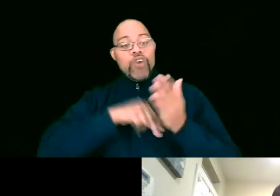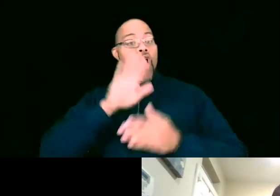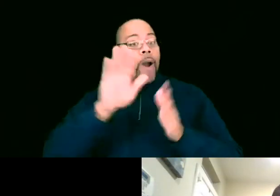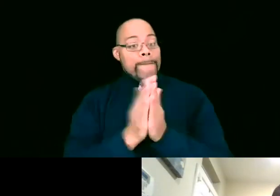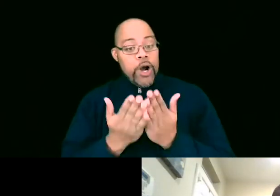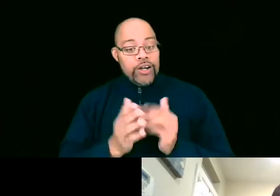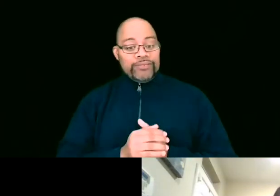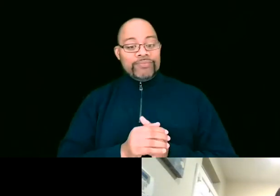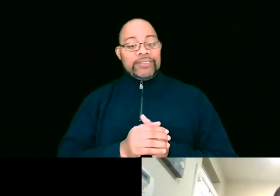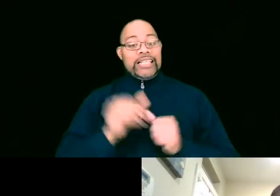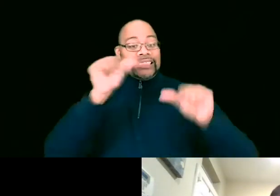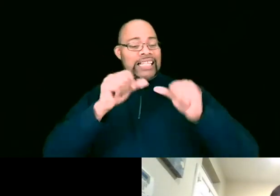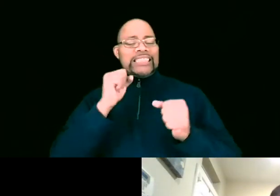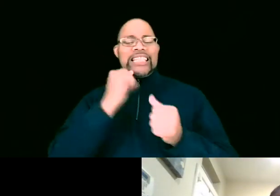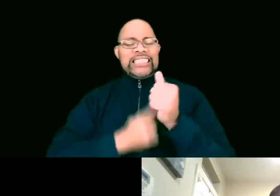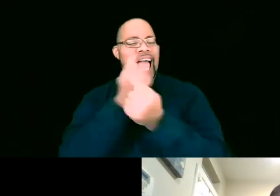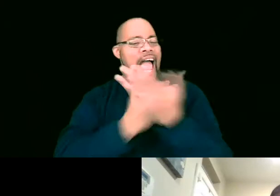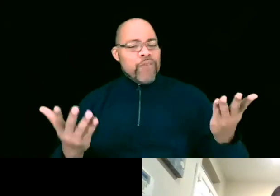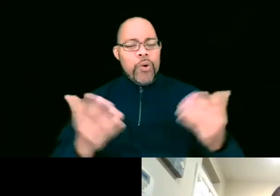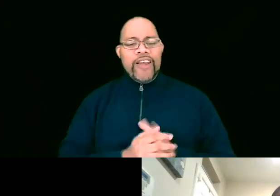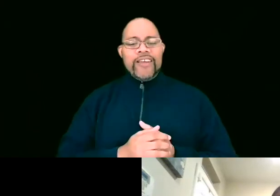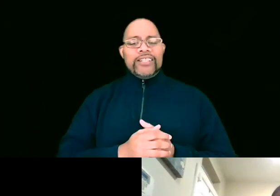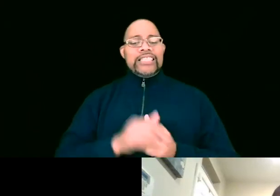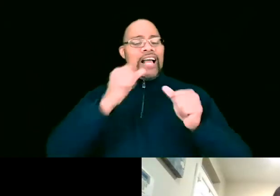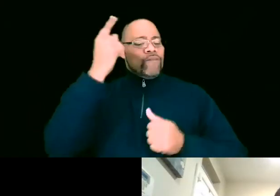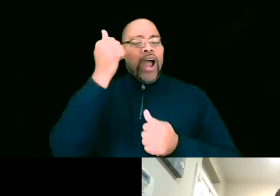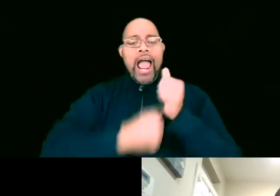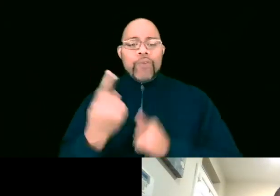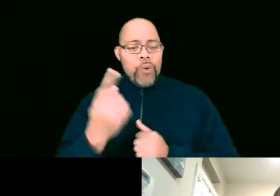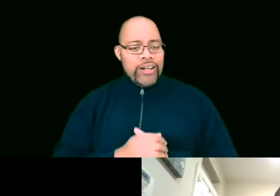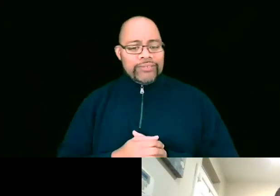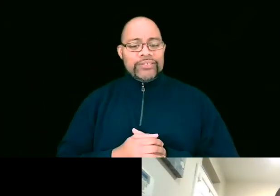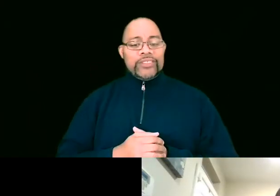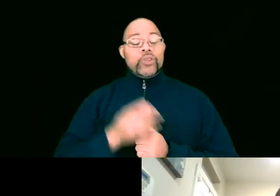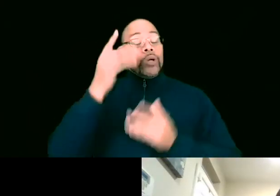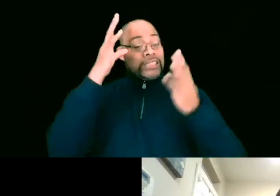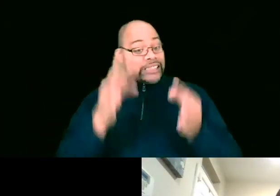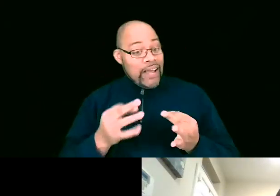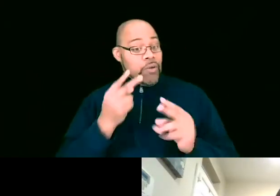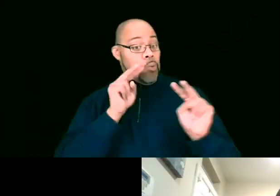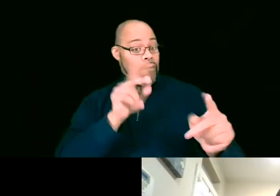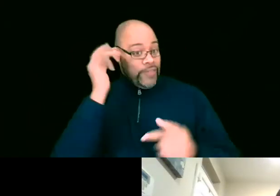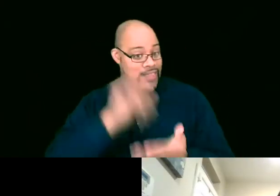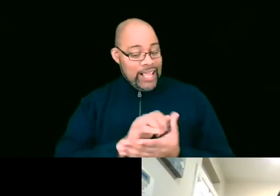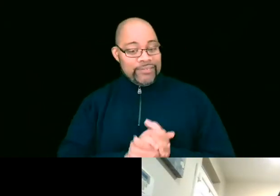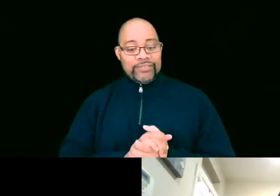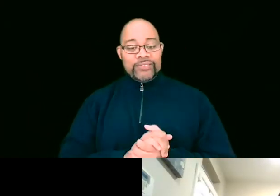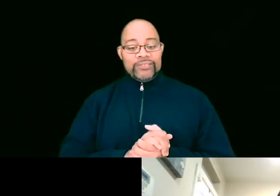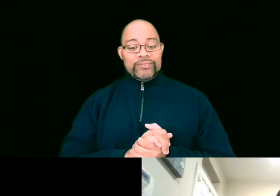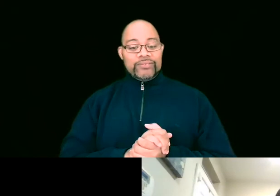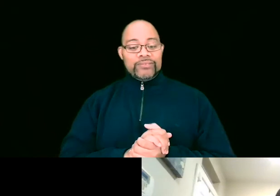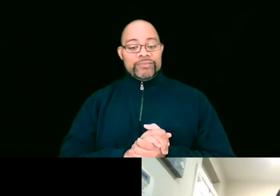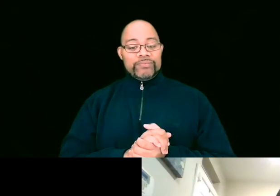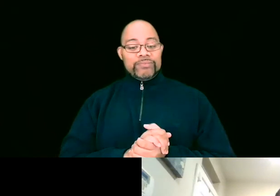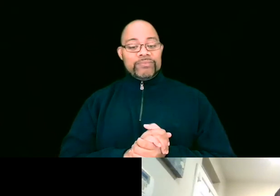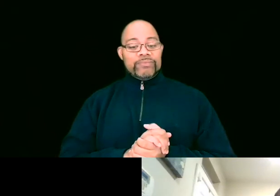book, Science is Everywhere, Science is for Everyone. So definitely tune into that. Also,